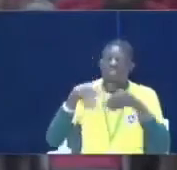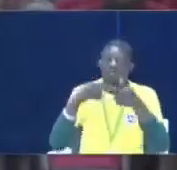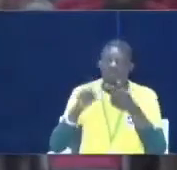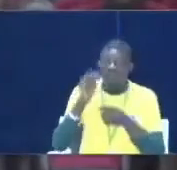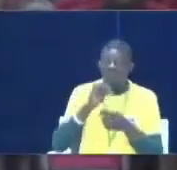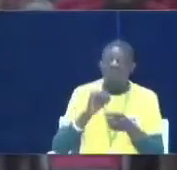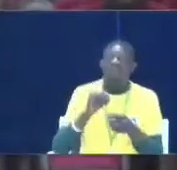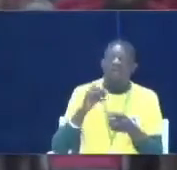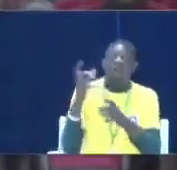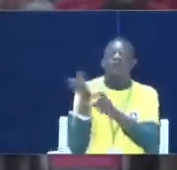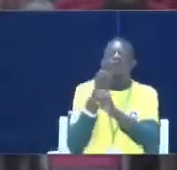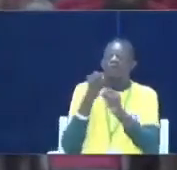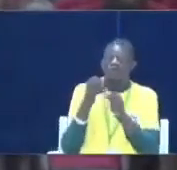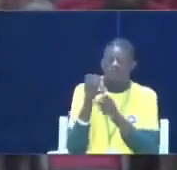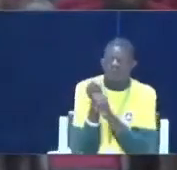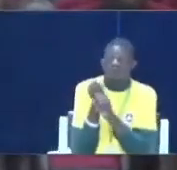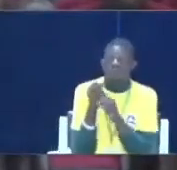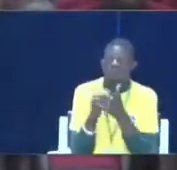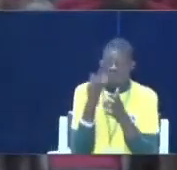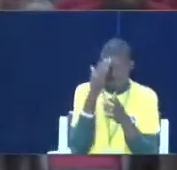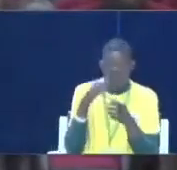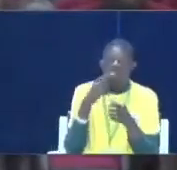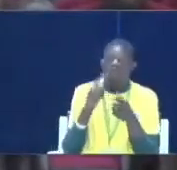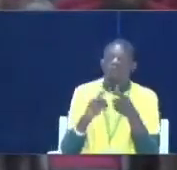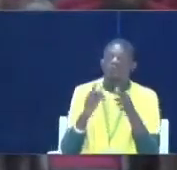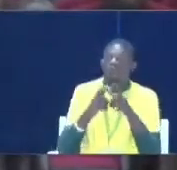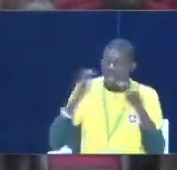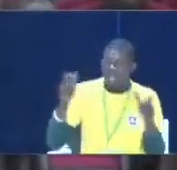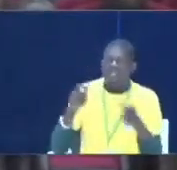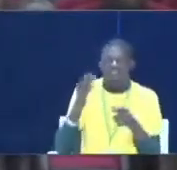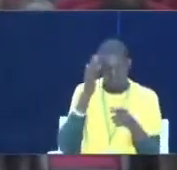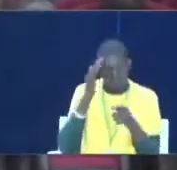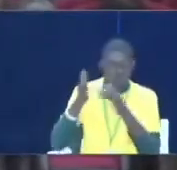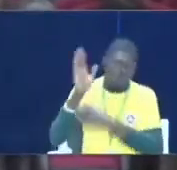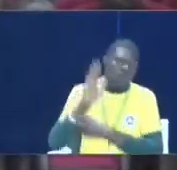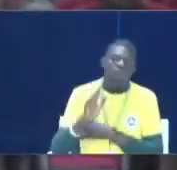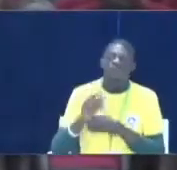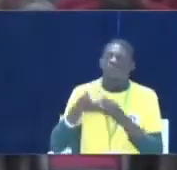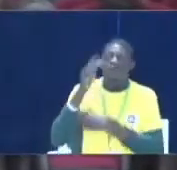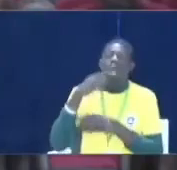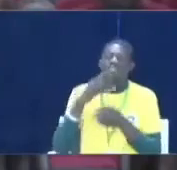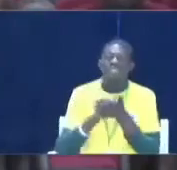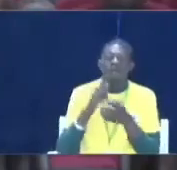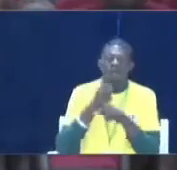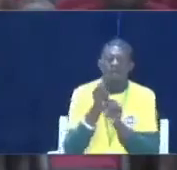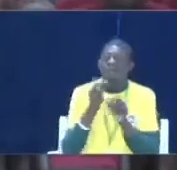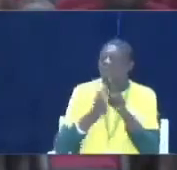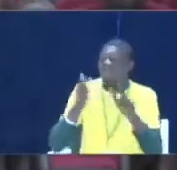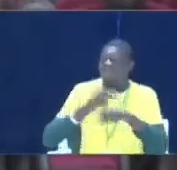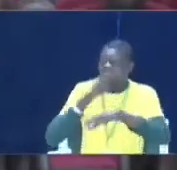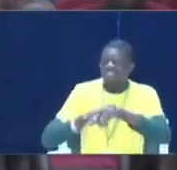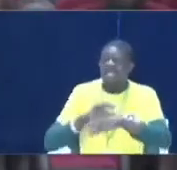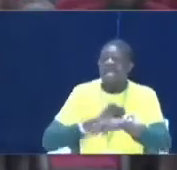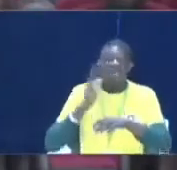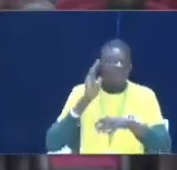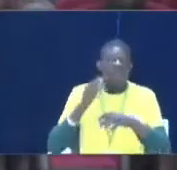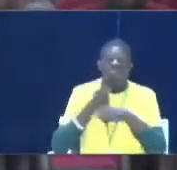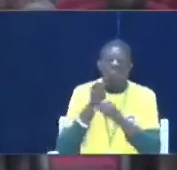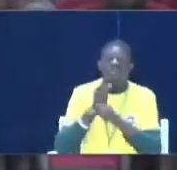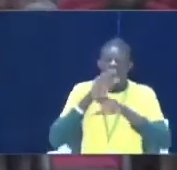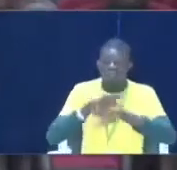Abraham held on to it because he knew the one who told him to enlarge. God told him, I will make you a great nation. I will make your